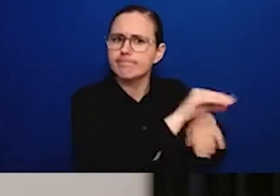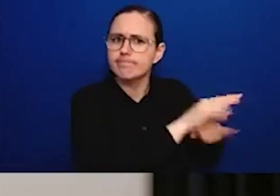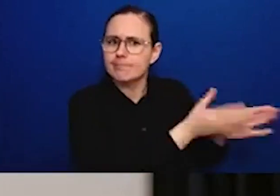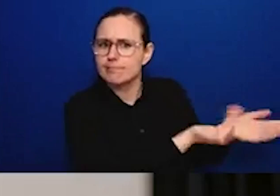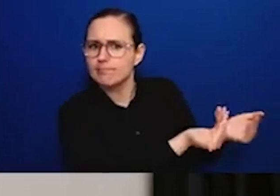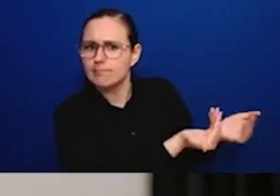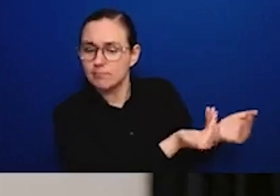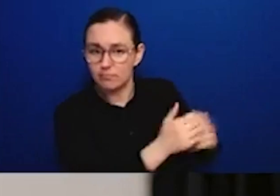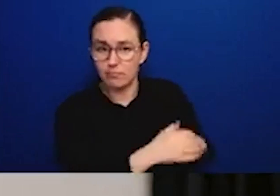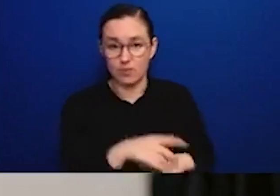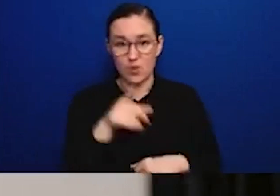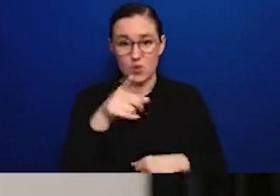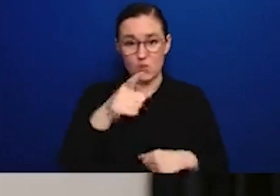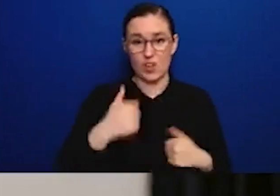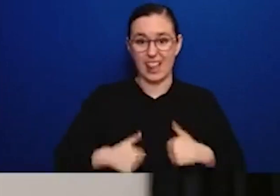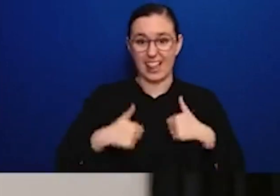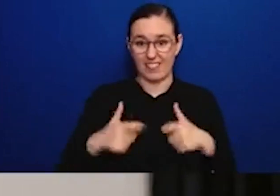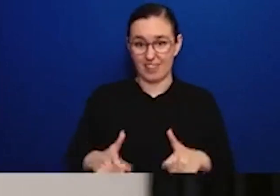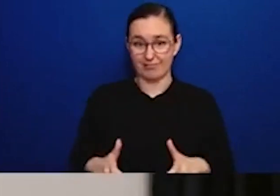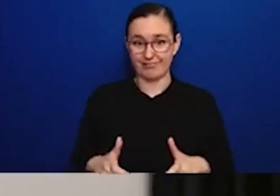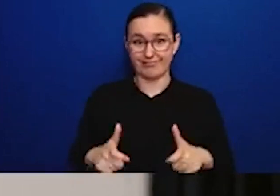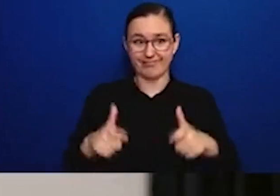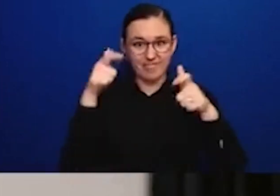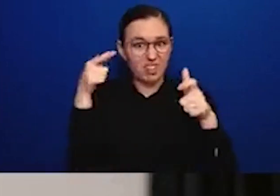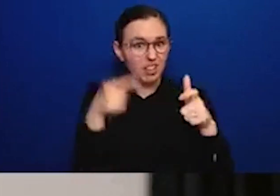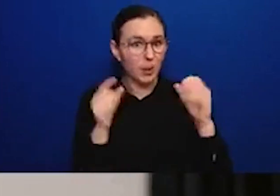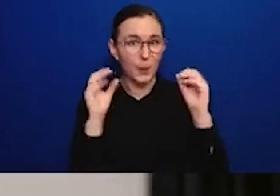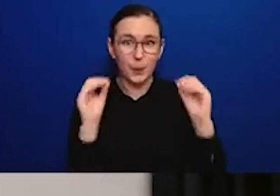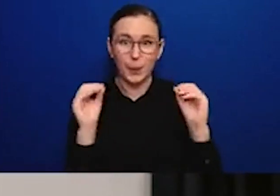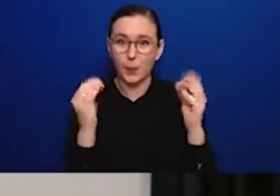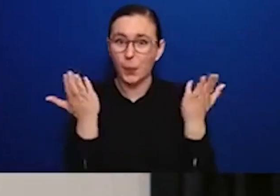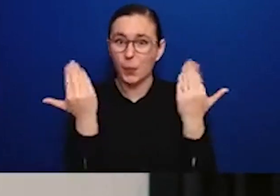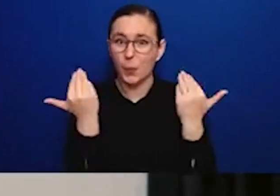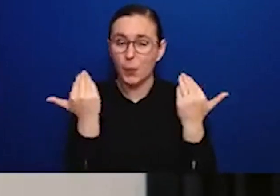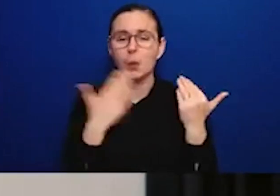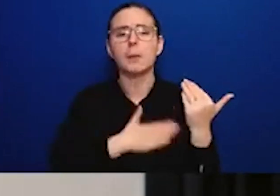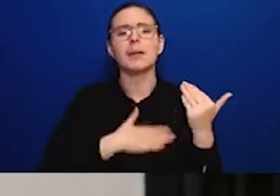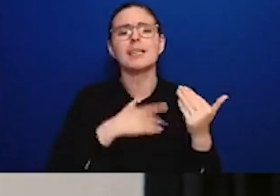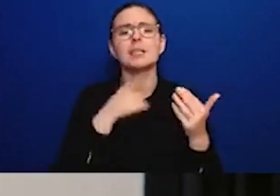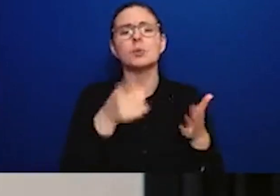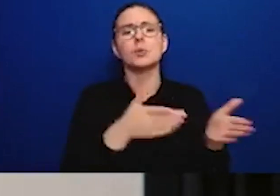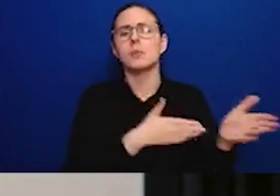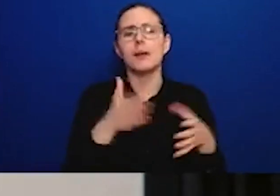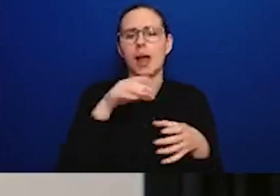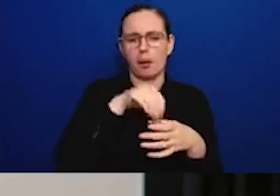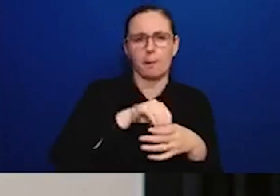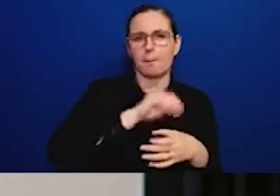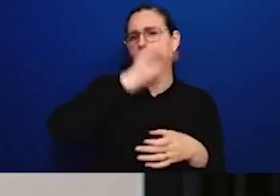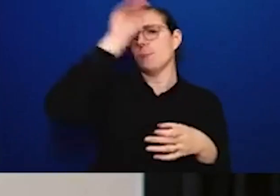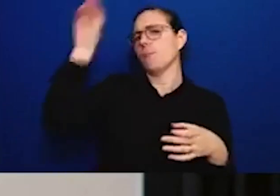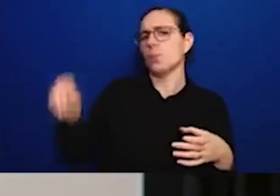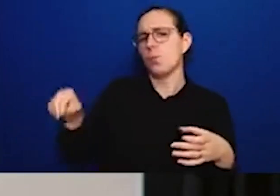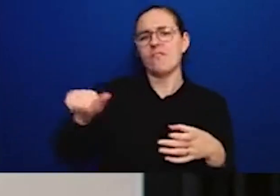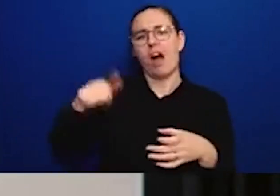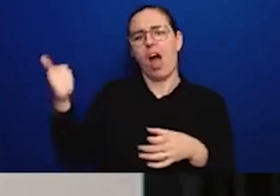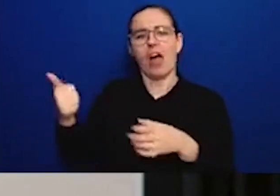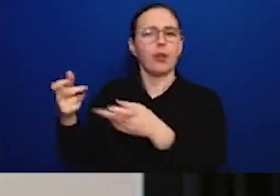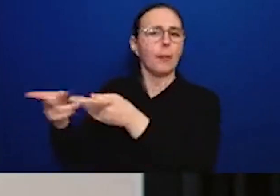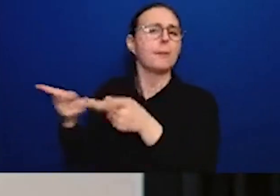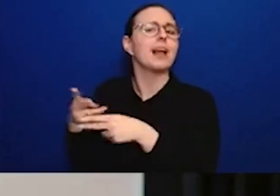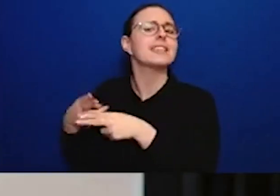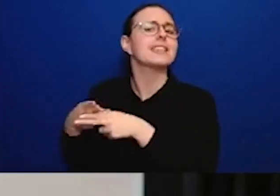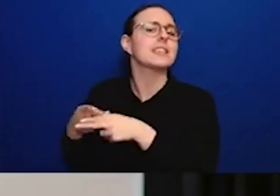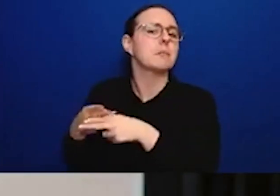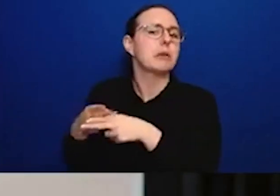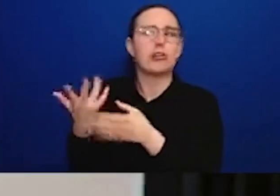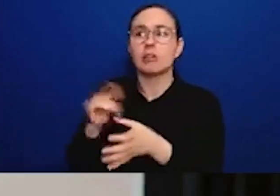when temperatures rise. They could take you to cooling centres or help with cooling measures in your residence. There are also modifications